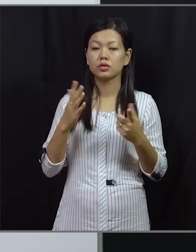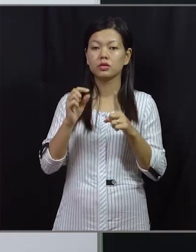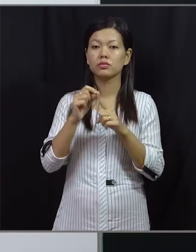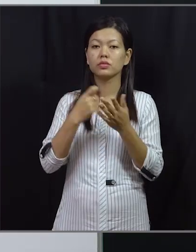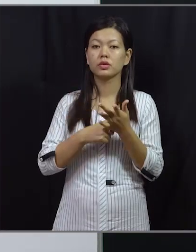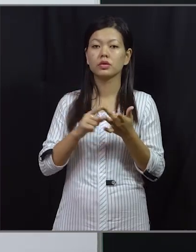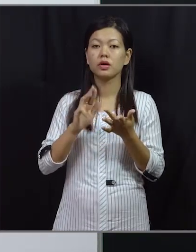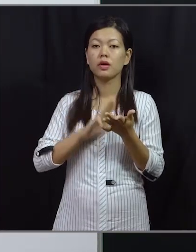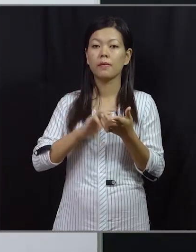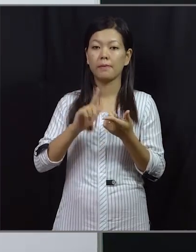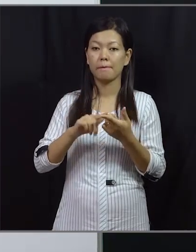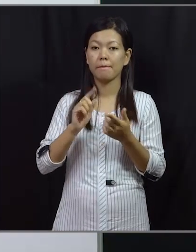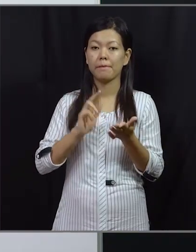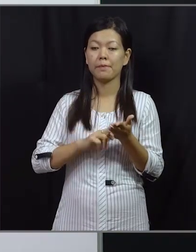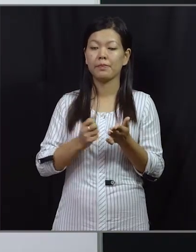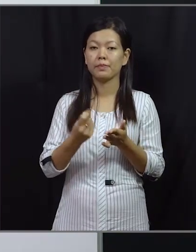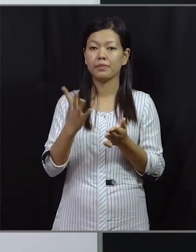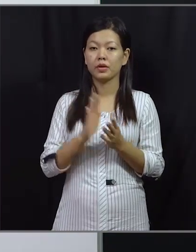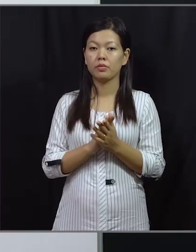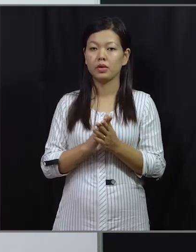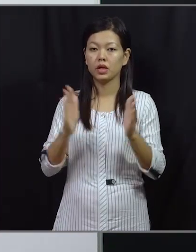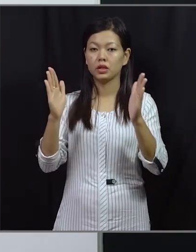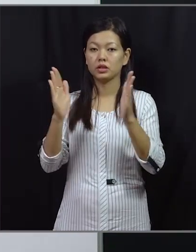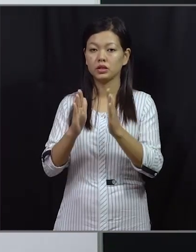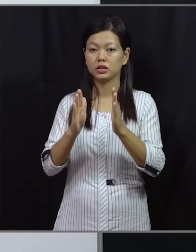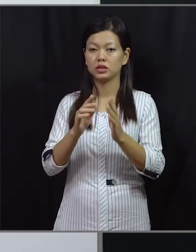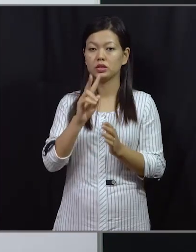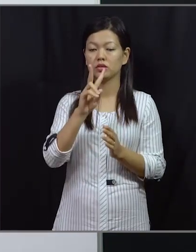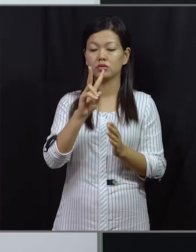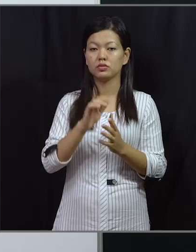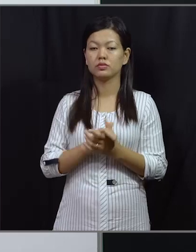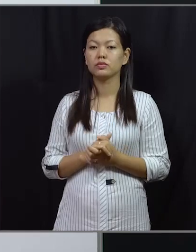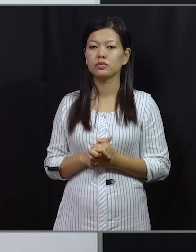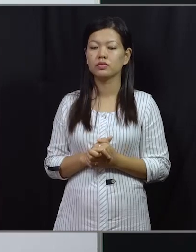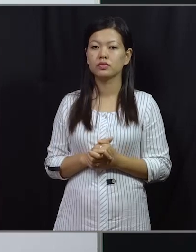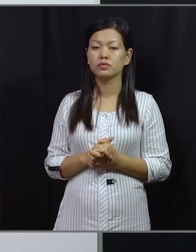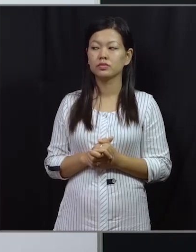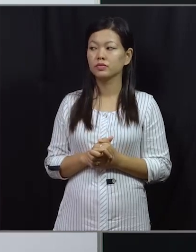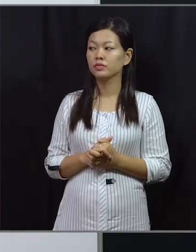X is a prime number less than 2.